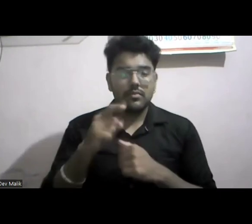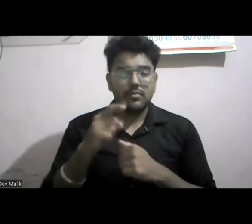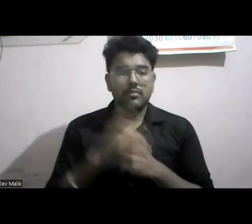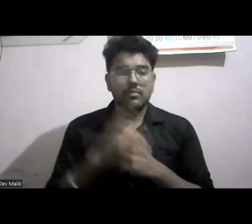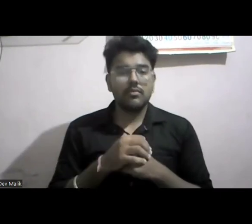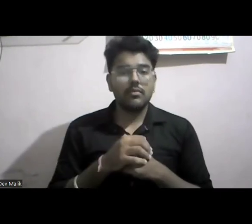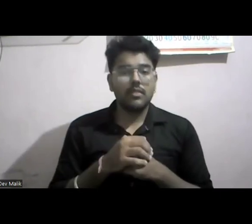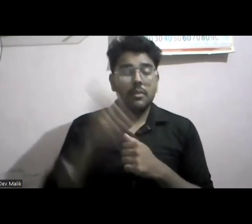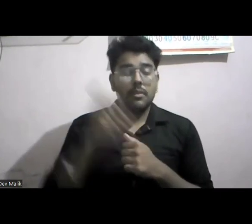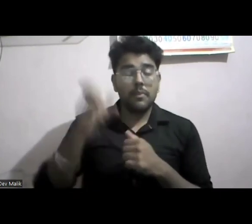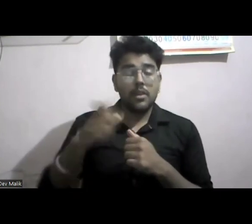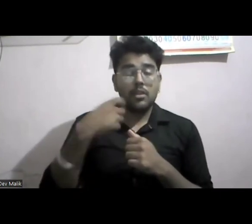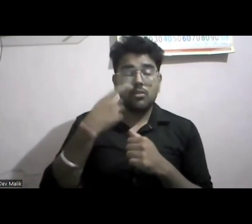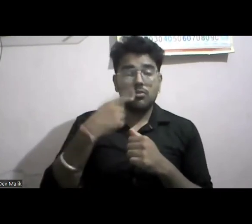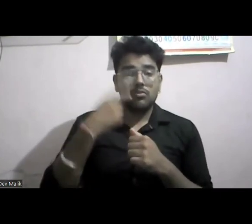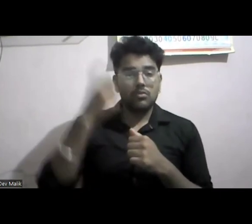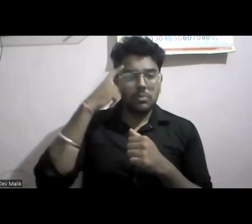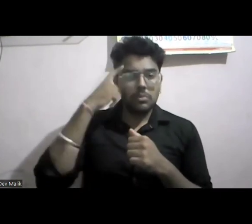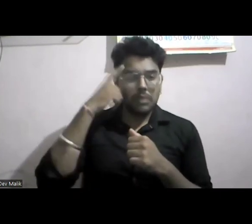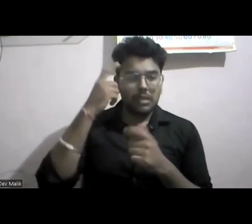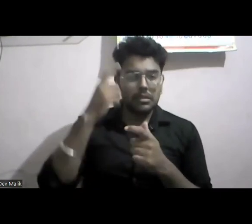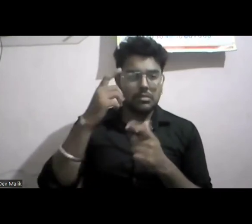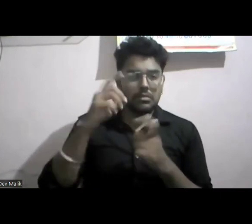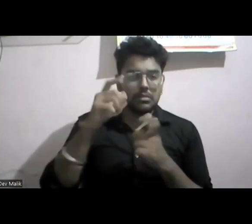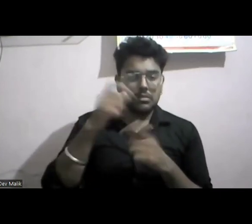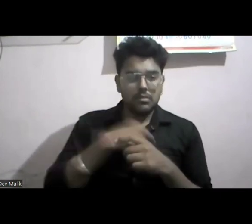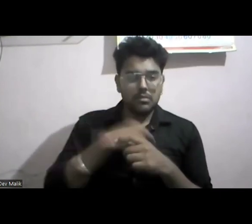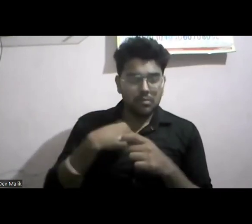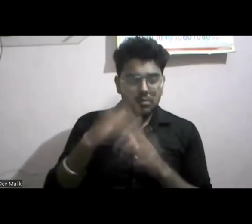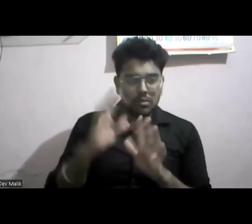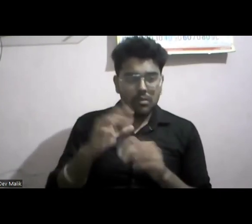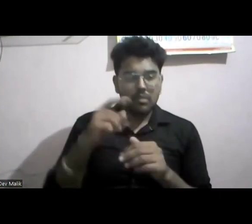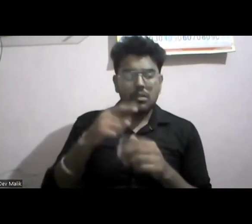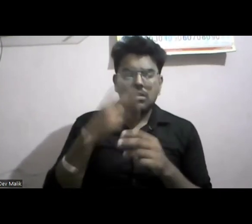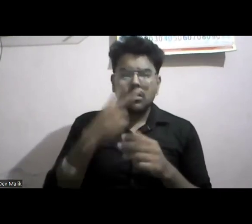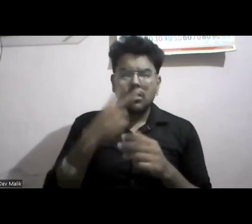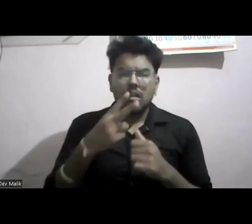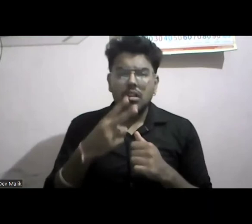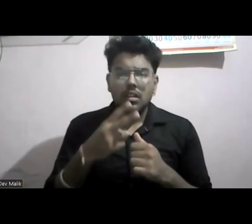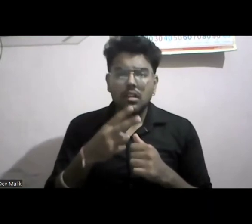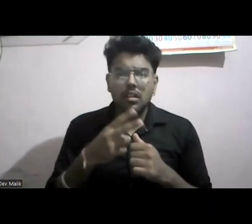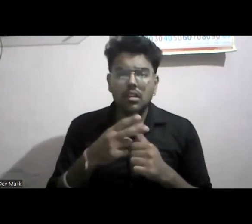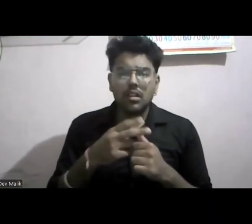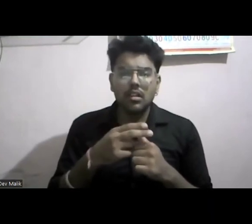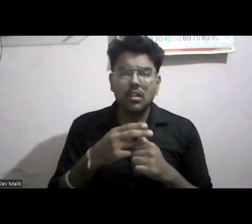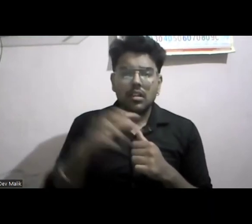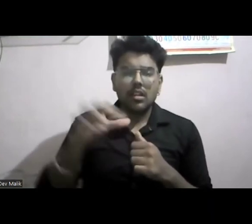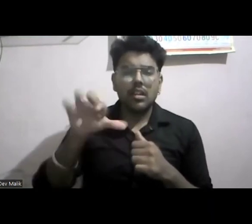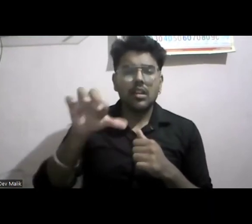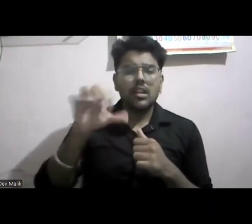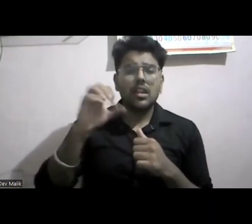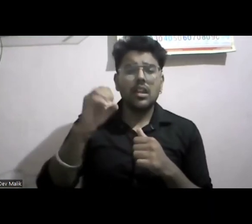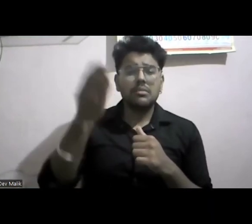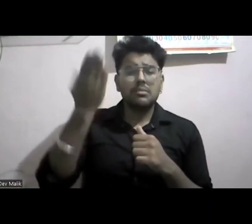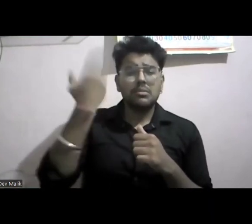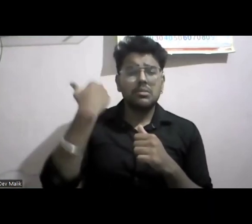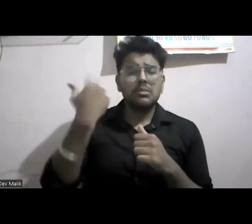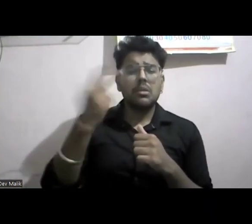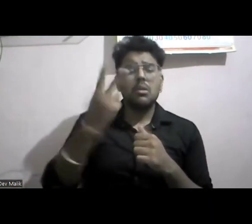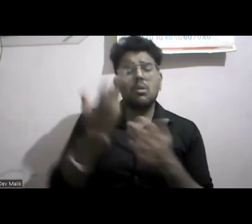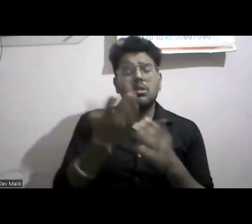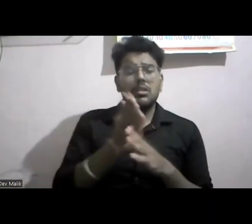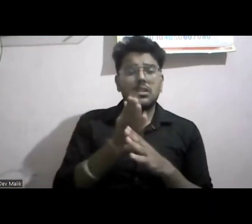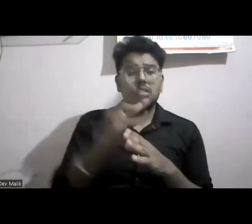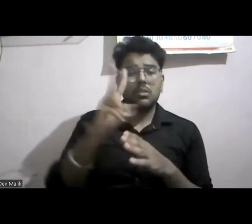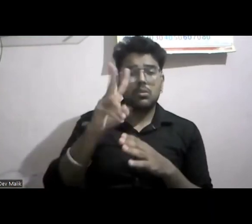was that you would observe in the films say around 90s and 2000s, early 2000s. There were a